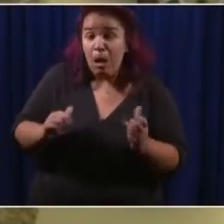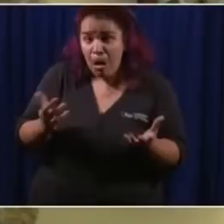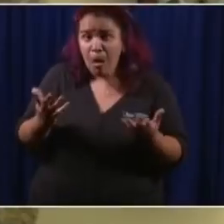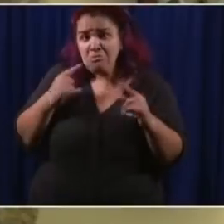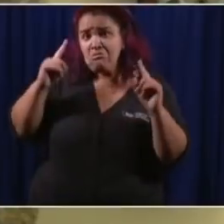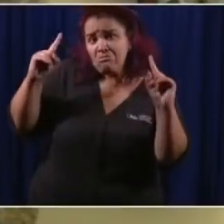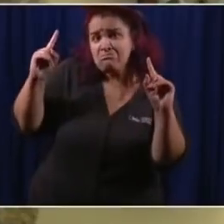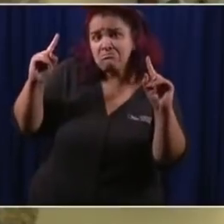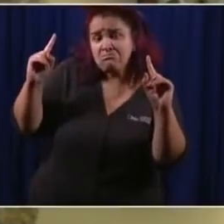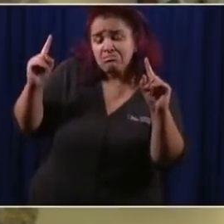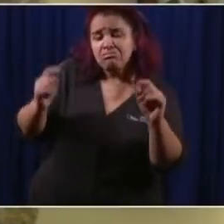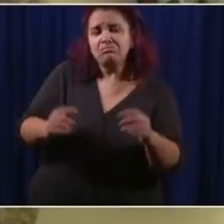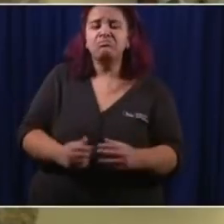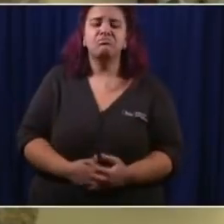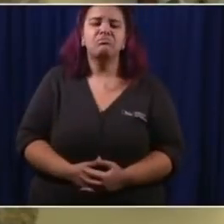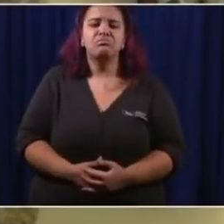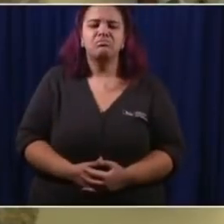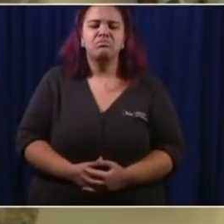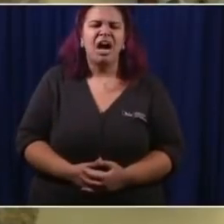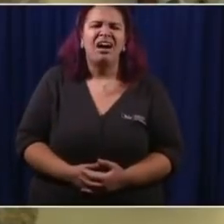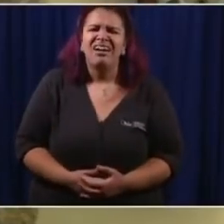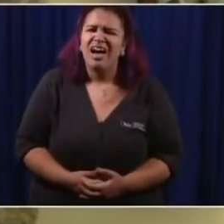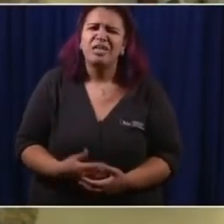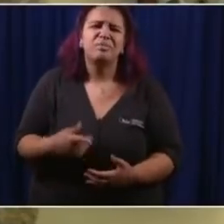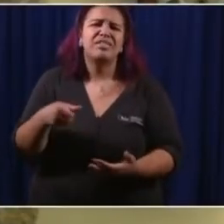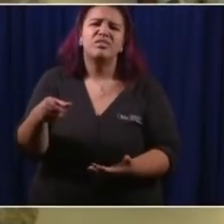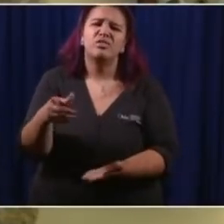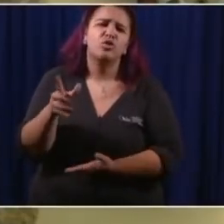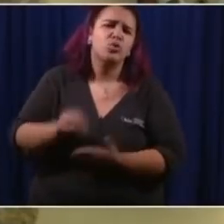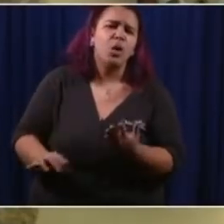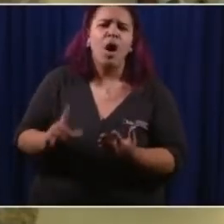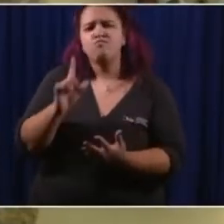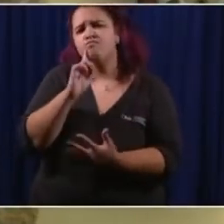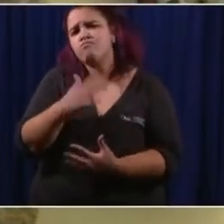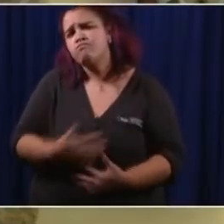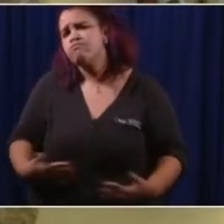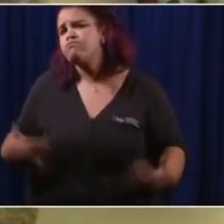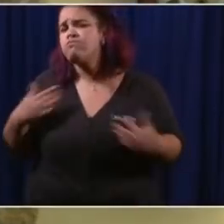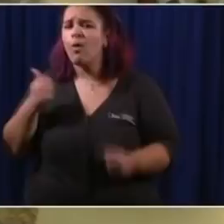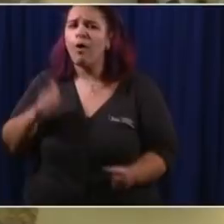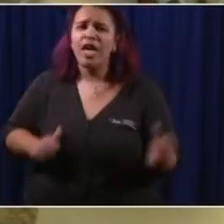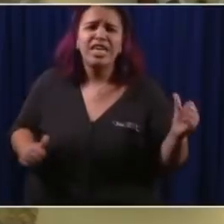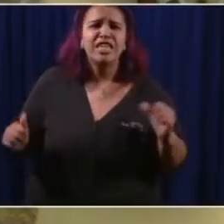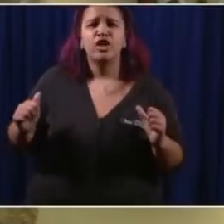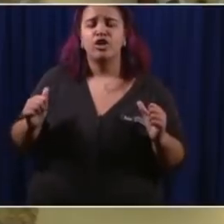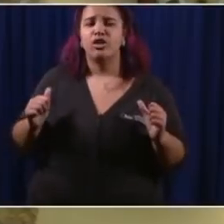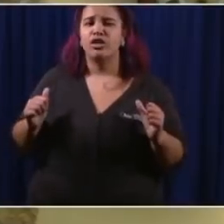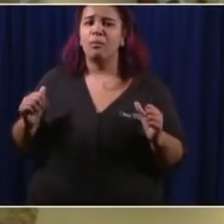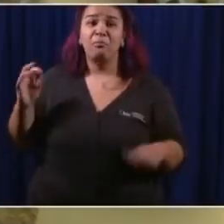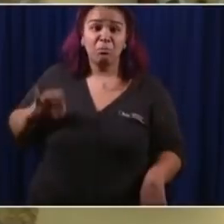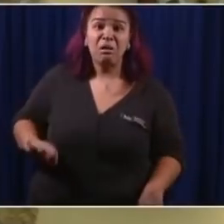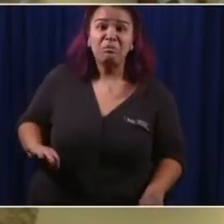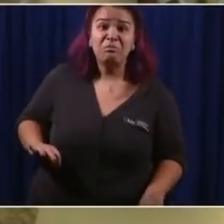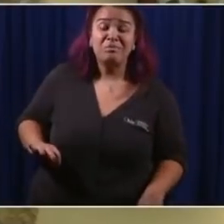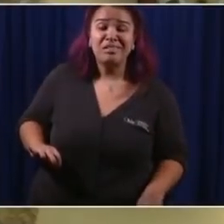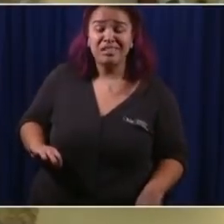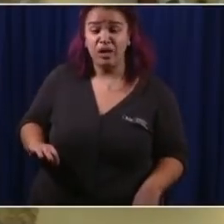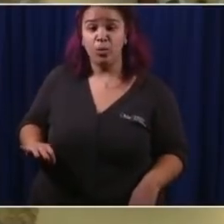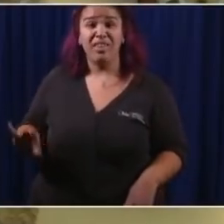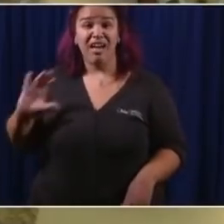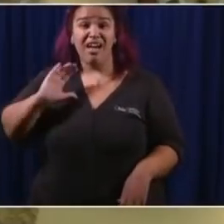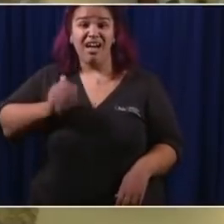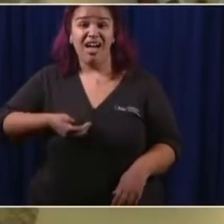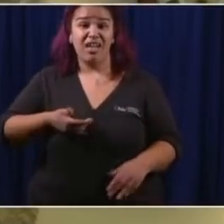We've seen so many kids get so much out of theater. Under these guidelines, they can probably figure out some